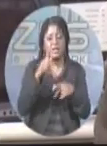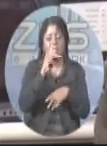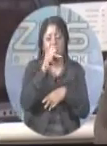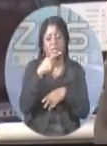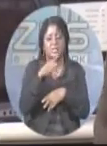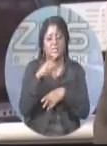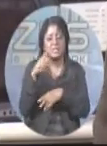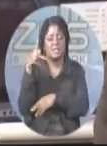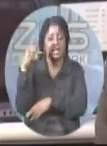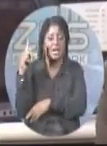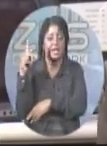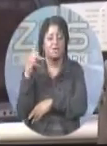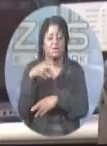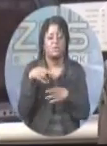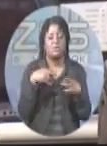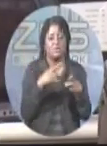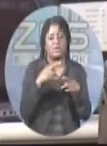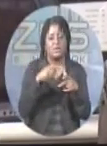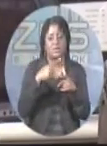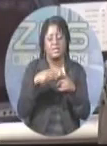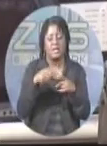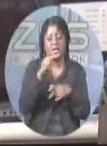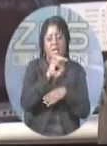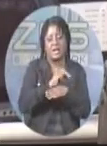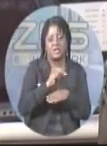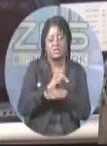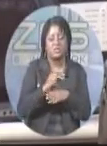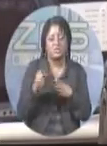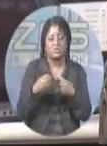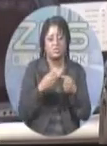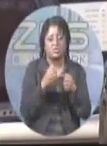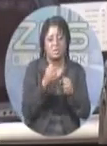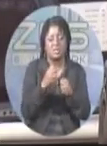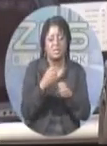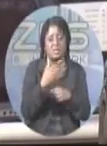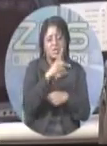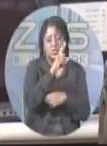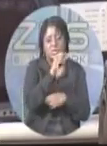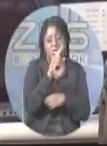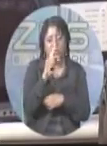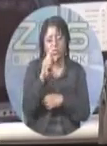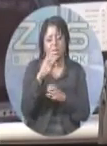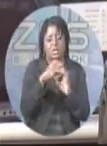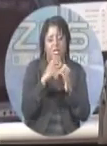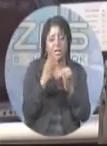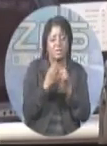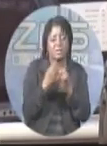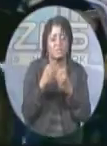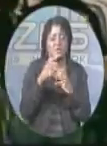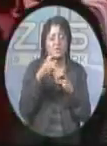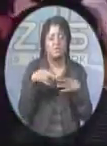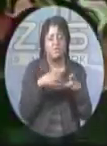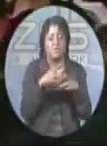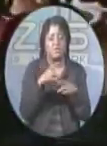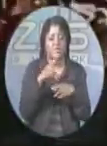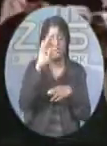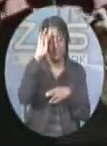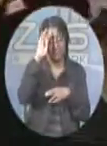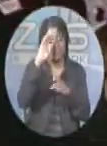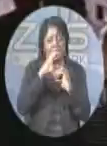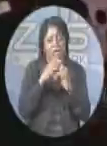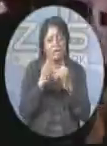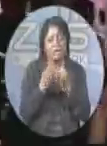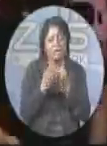on Nassau Street into the Cultural Village. There are 21 companies, Road Fever companies. Now